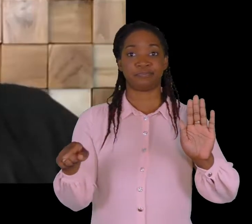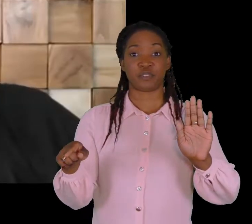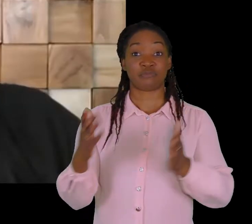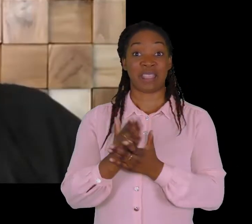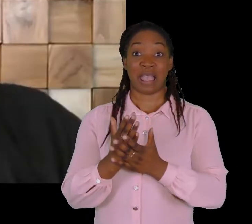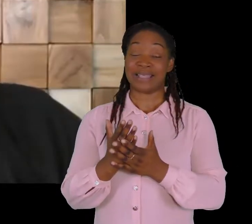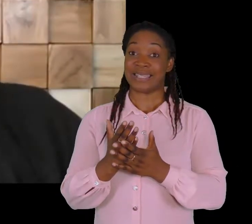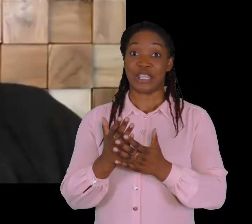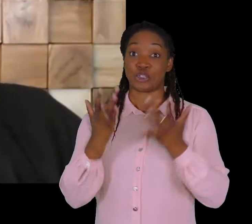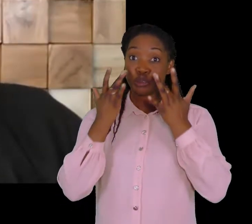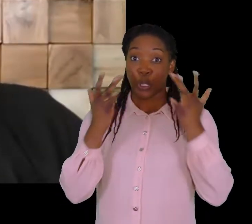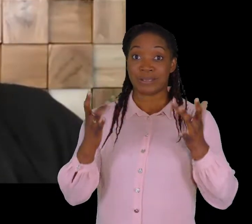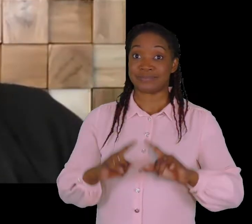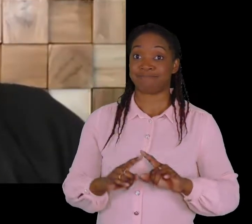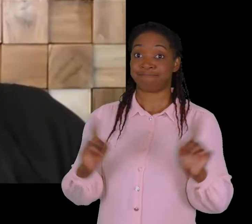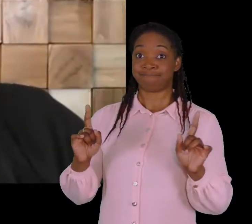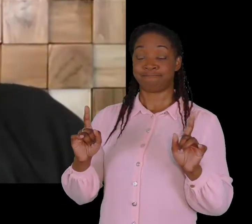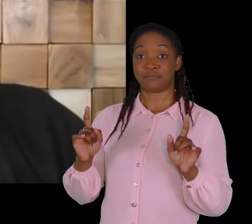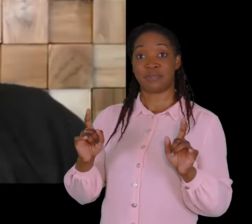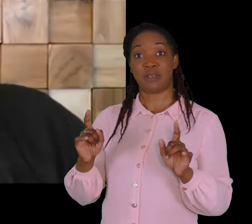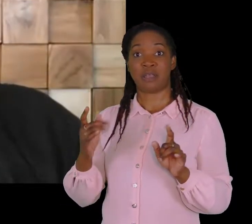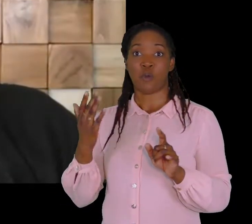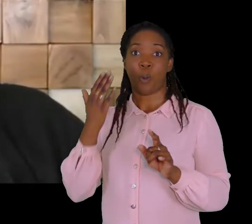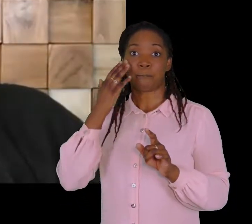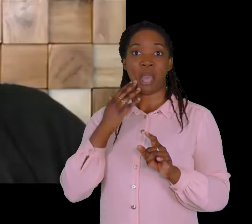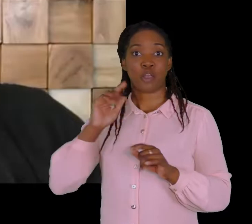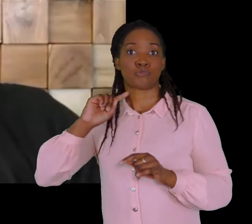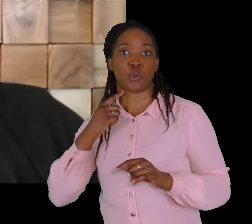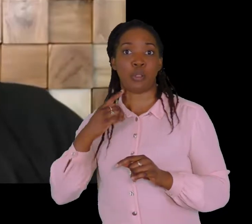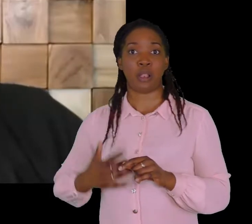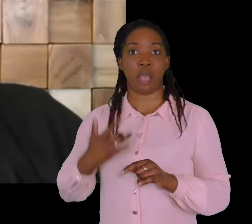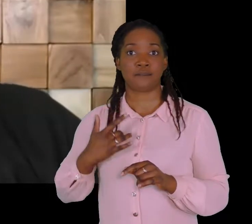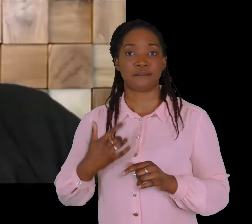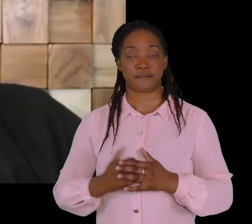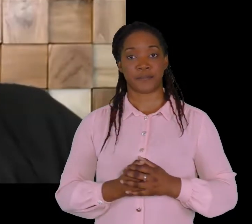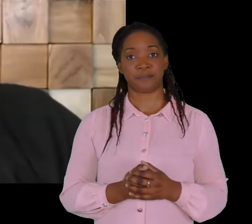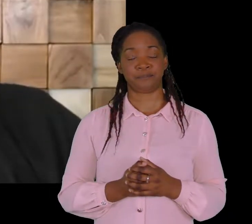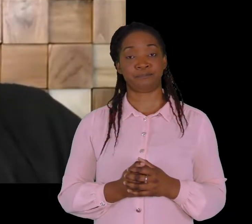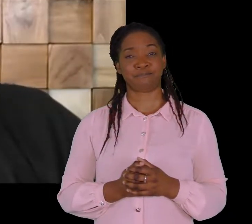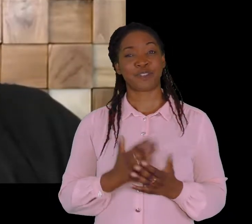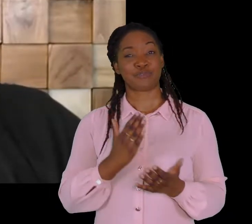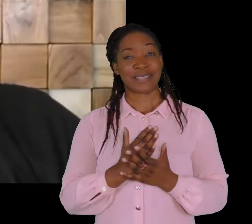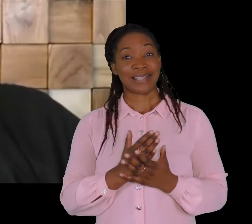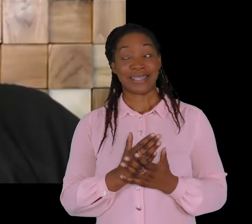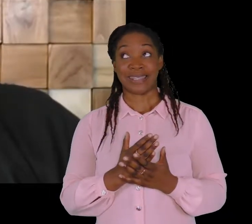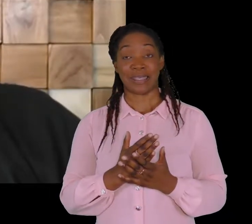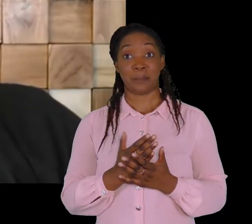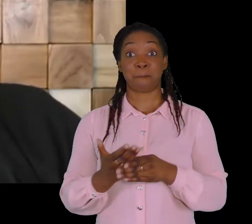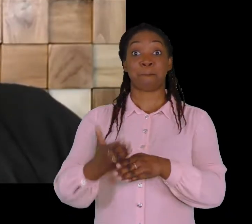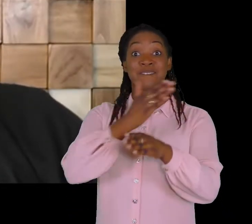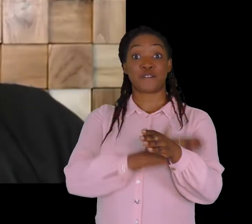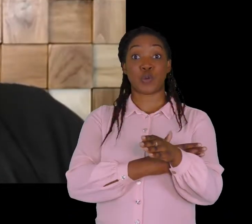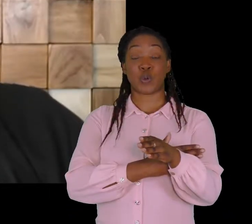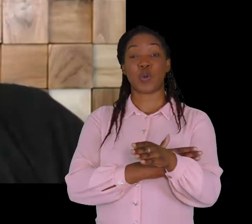the death table to which much of Black life was subjected. The history of exhibitions in the West up until that point